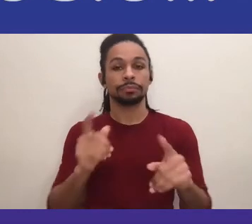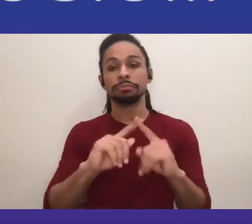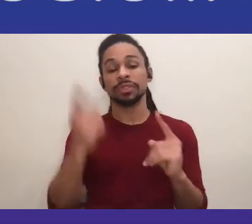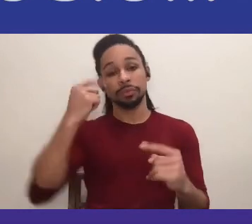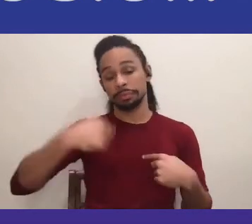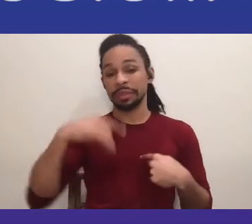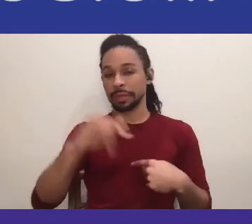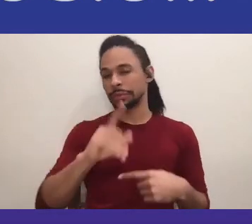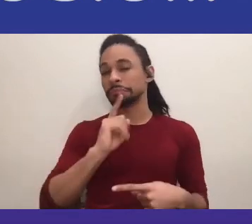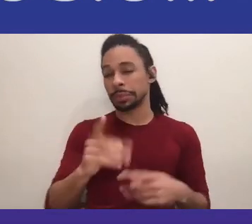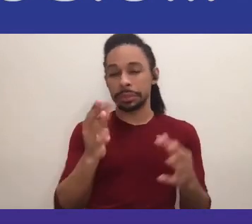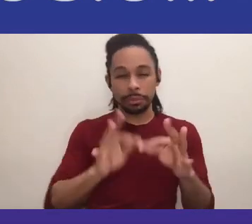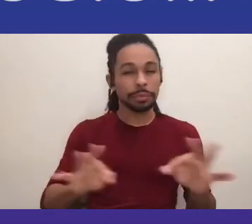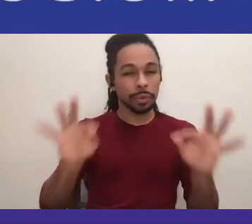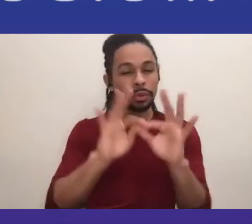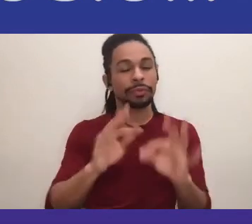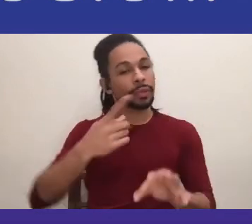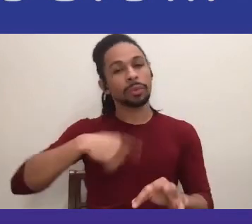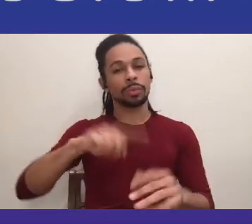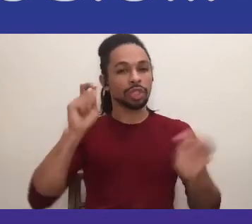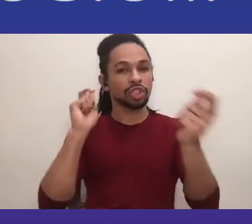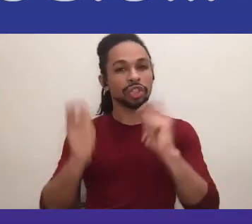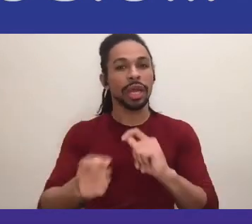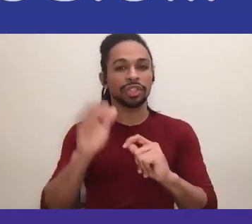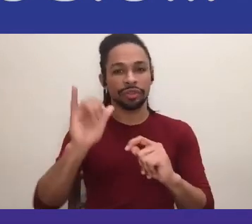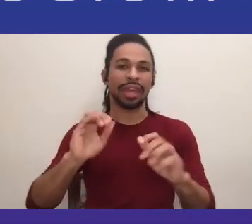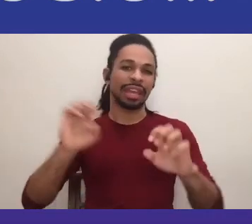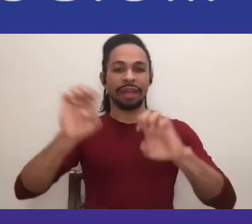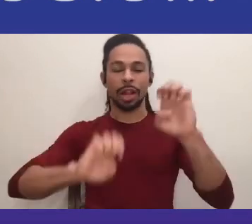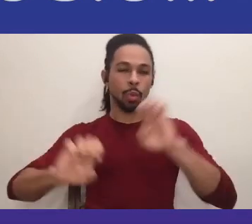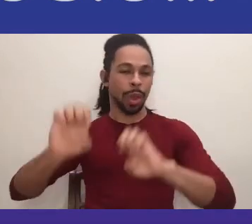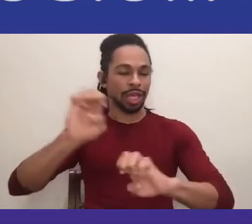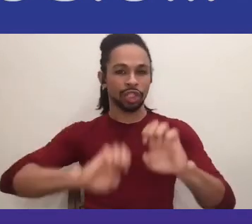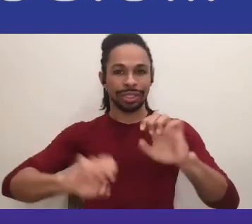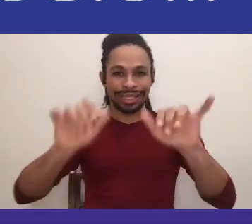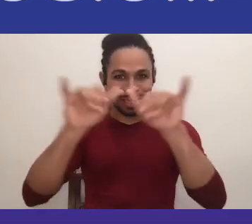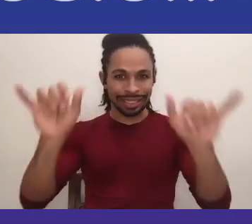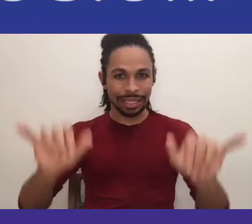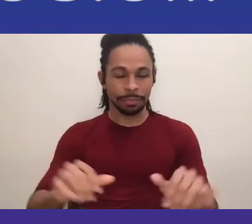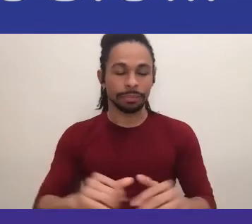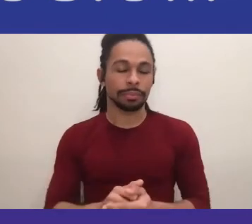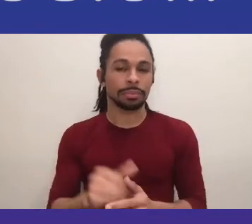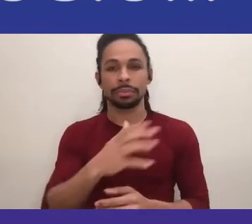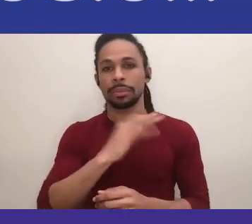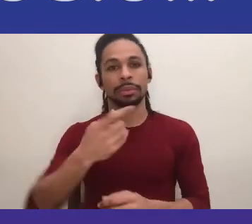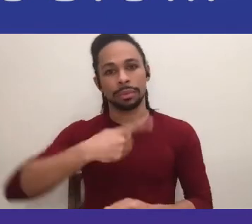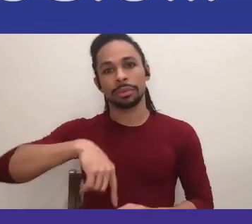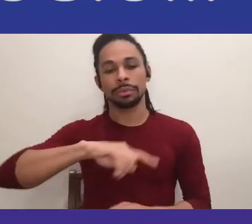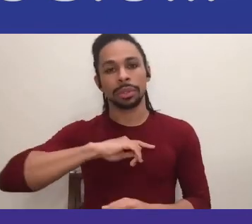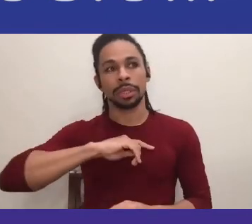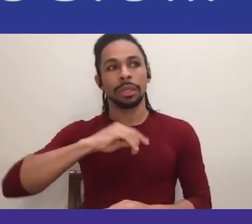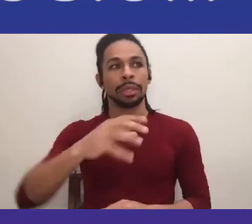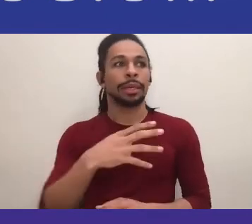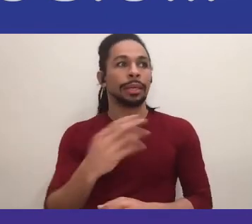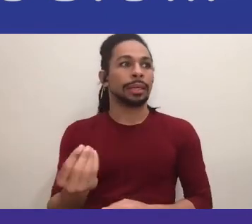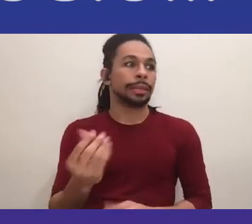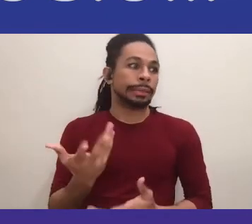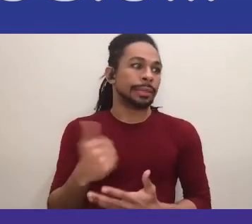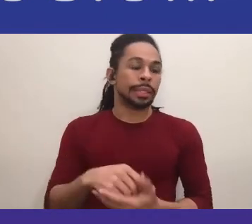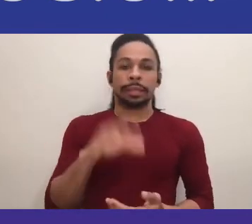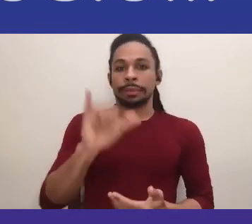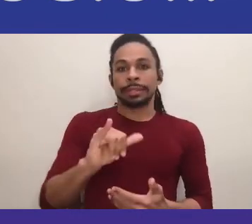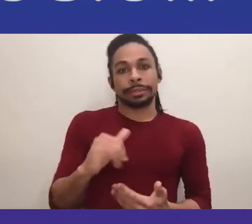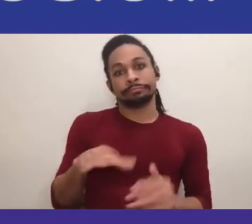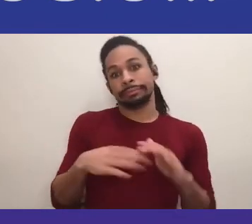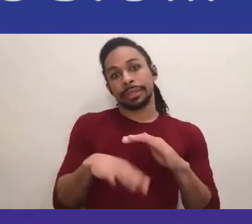that we change the evaluation system. And and that's pretty much what I